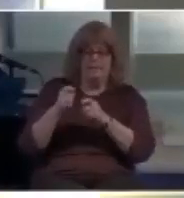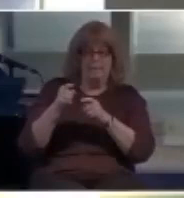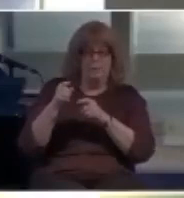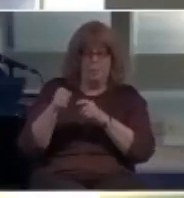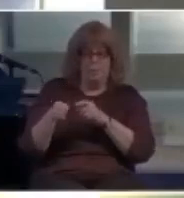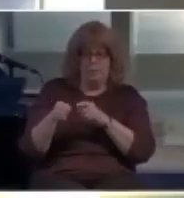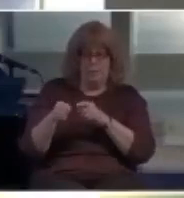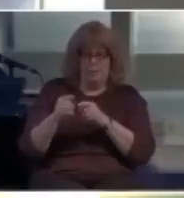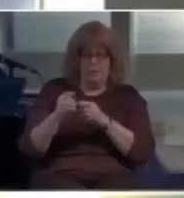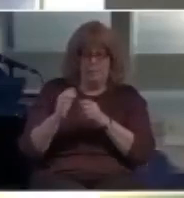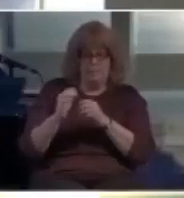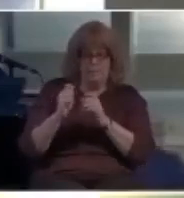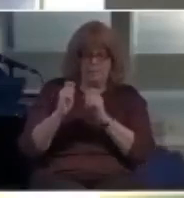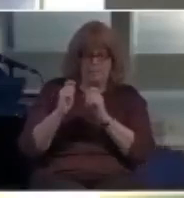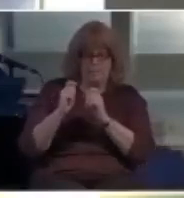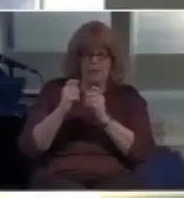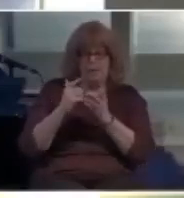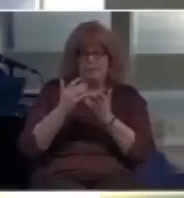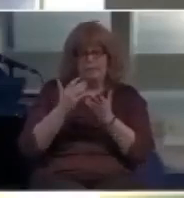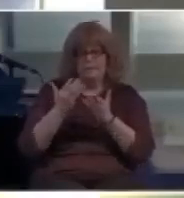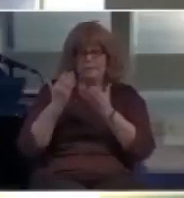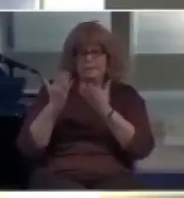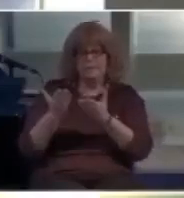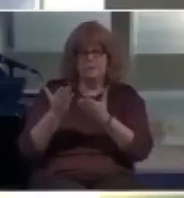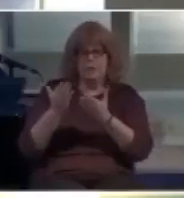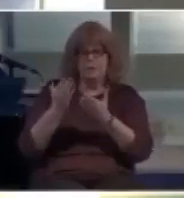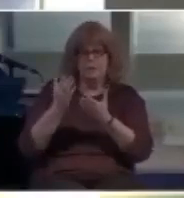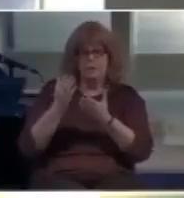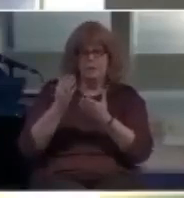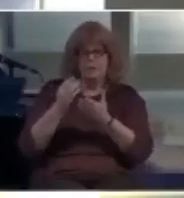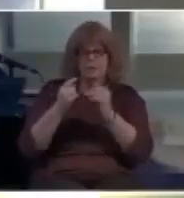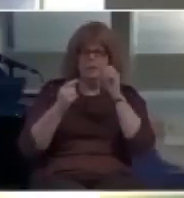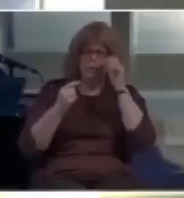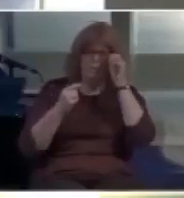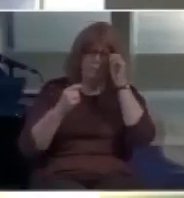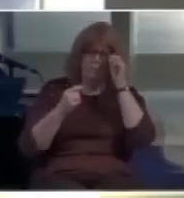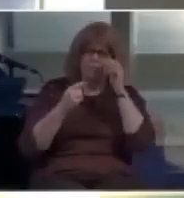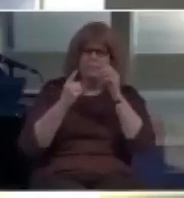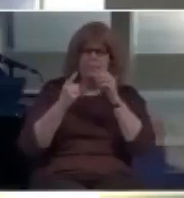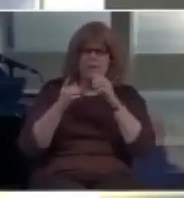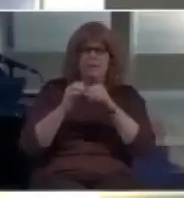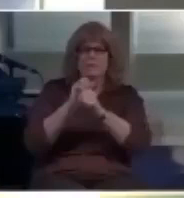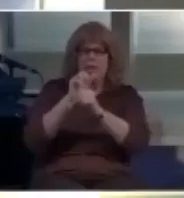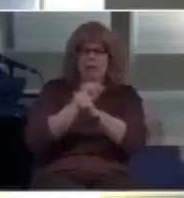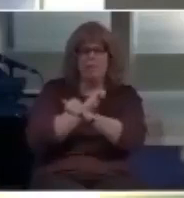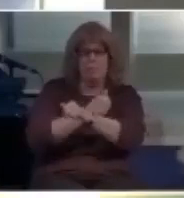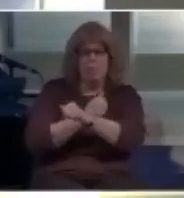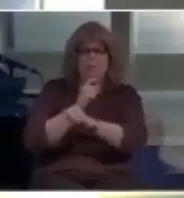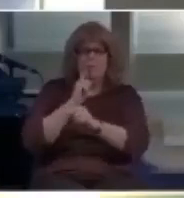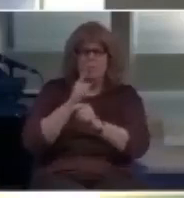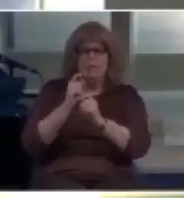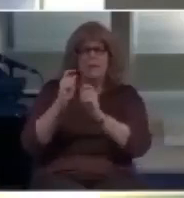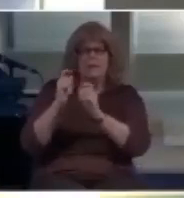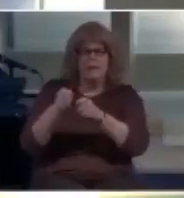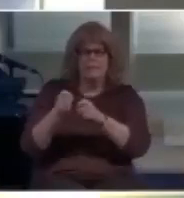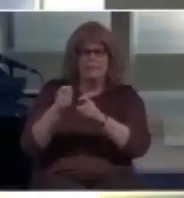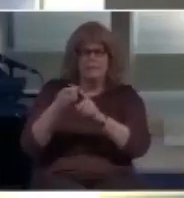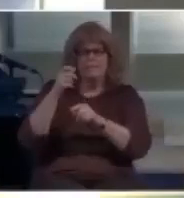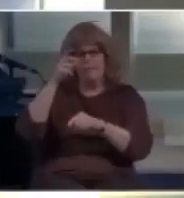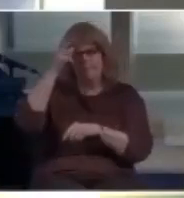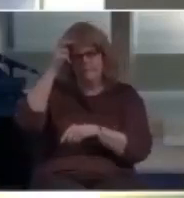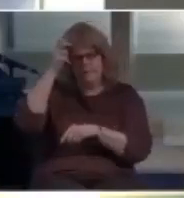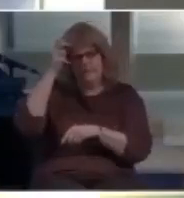want to suggest that in one sense, his authority was given to him by